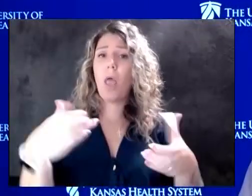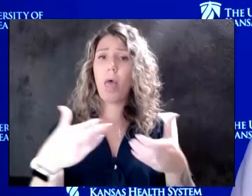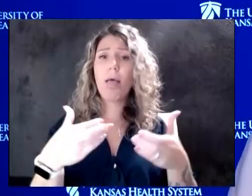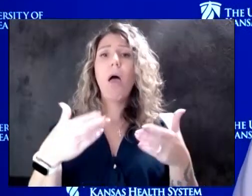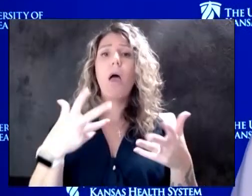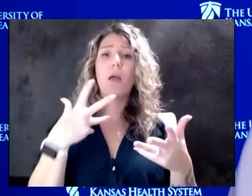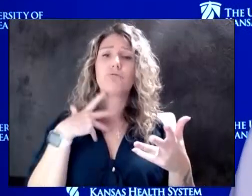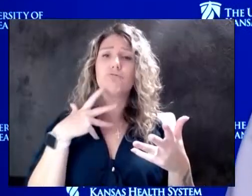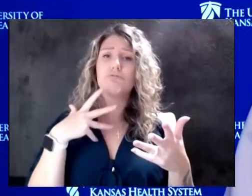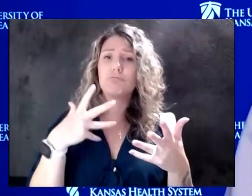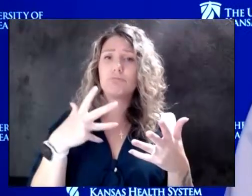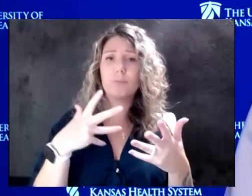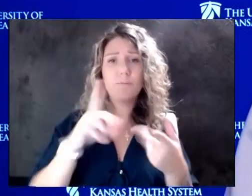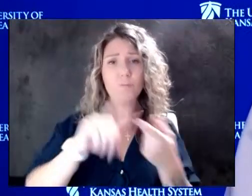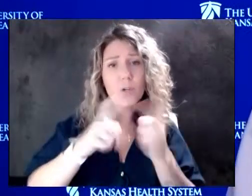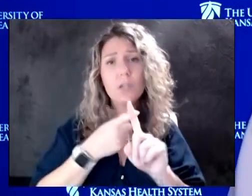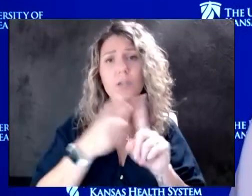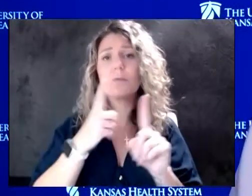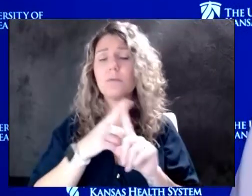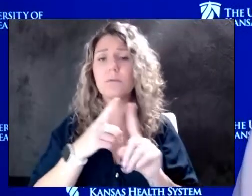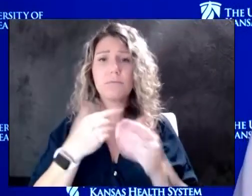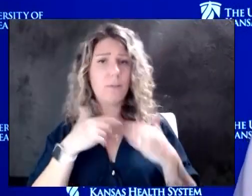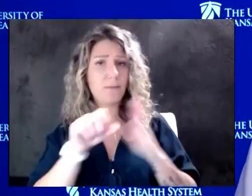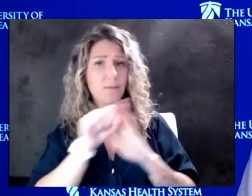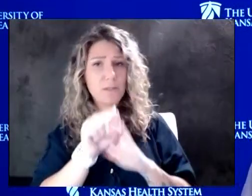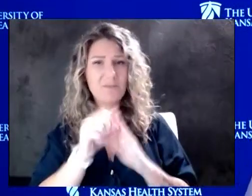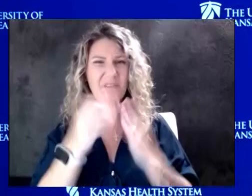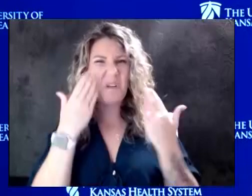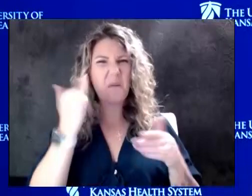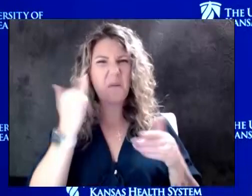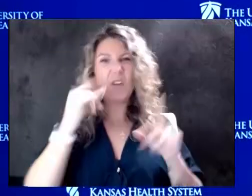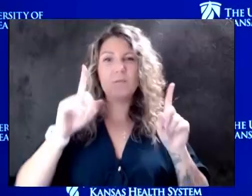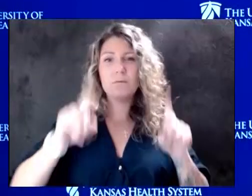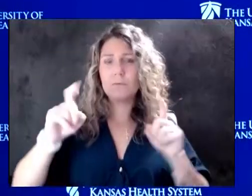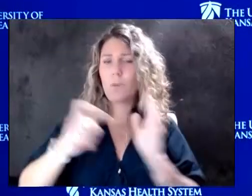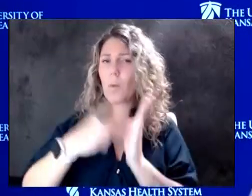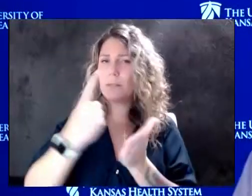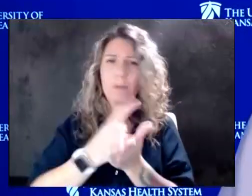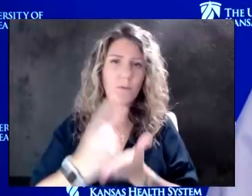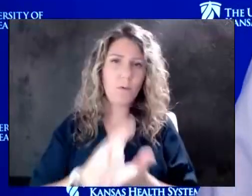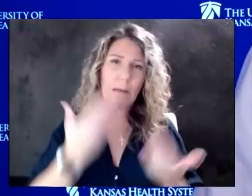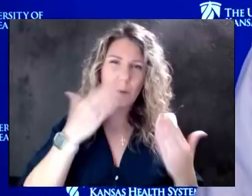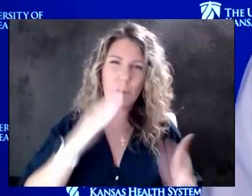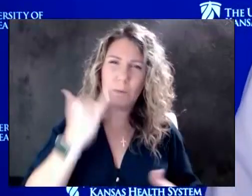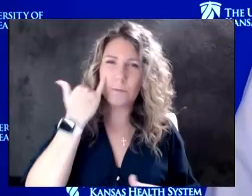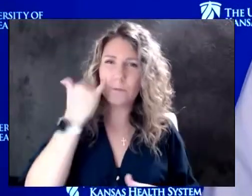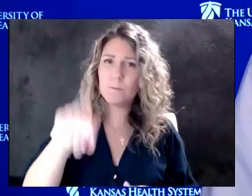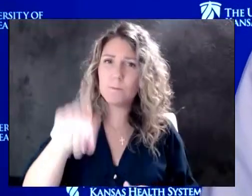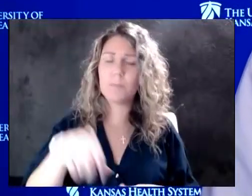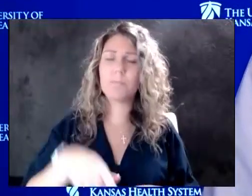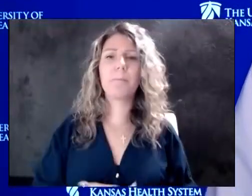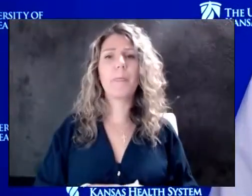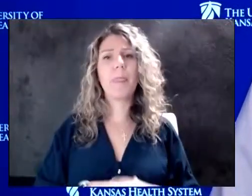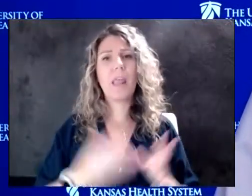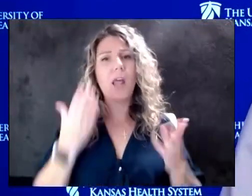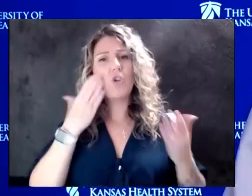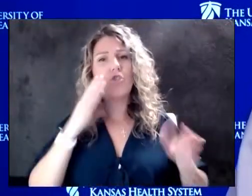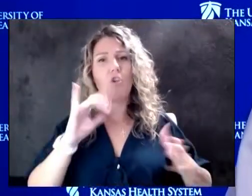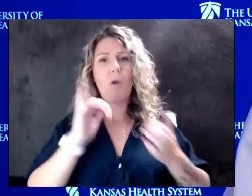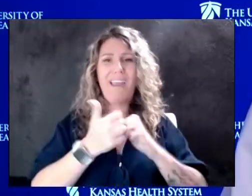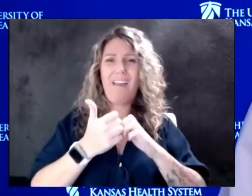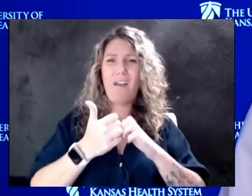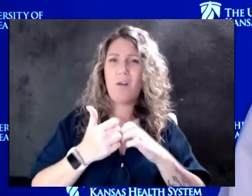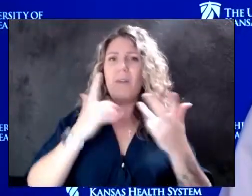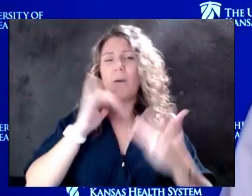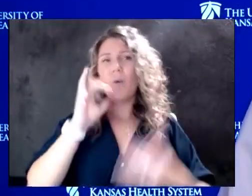having symptoms. I don't know that you just need to do that screening test once a week. I'm not sure how the utility for that would be, but